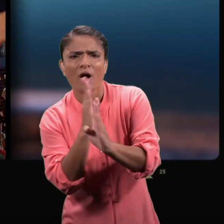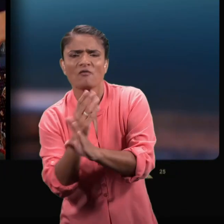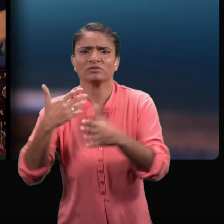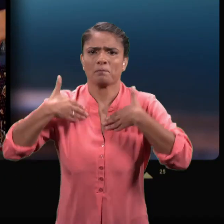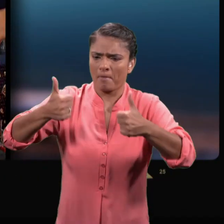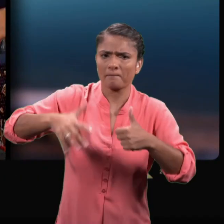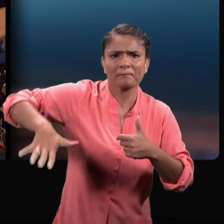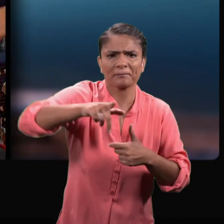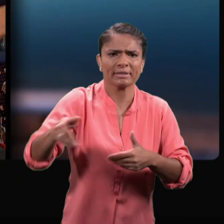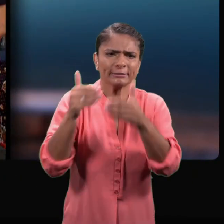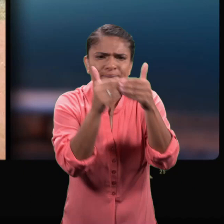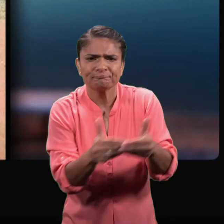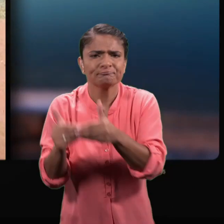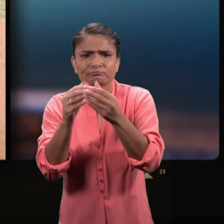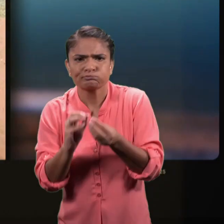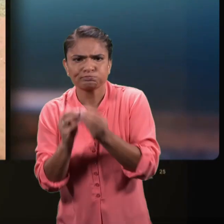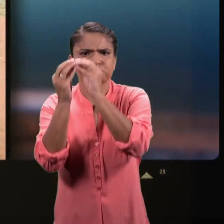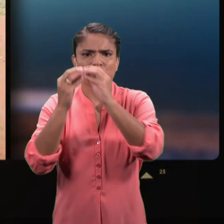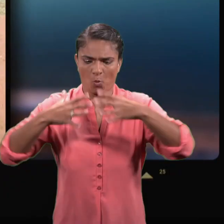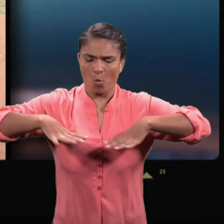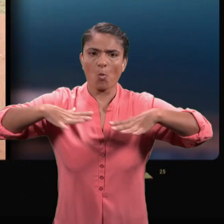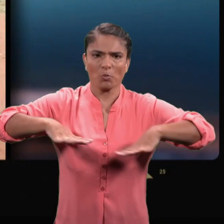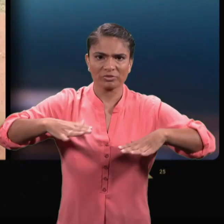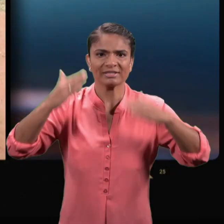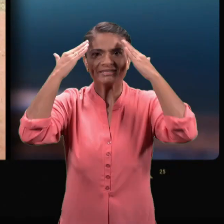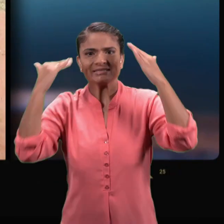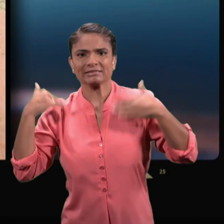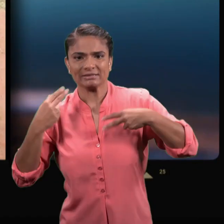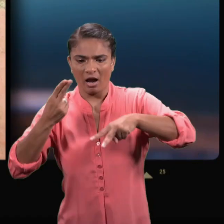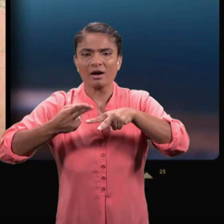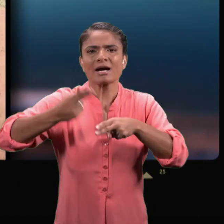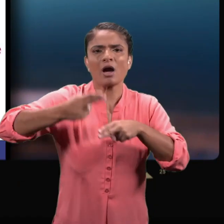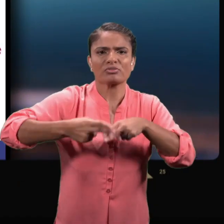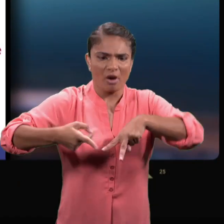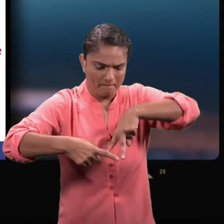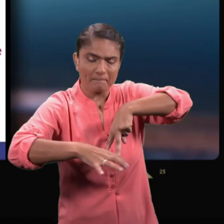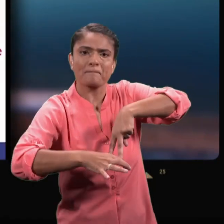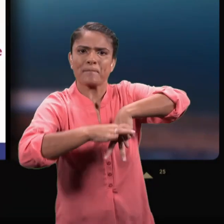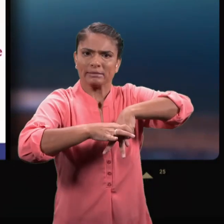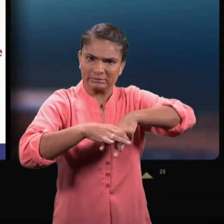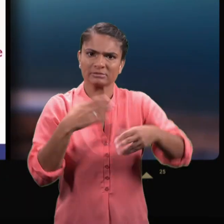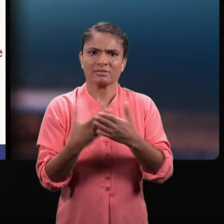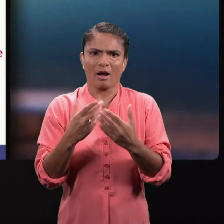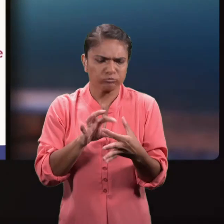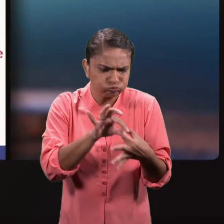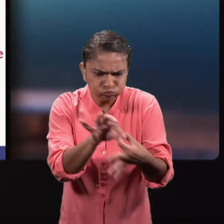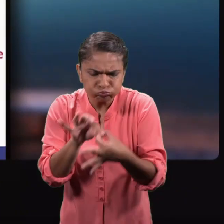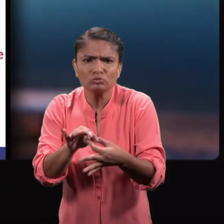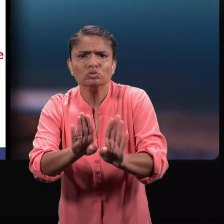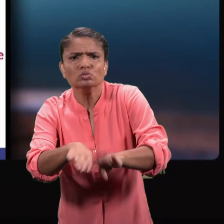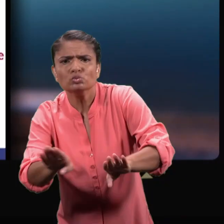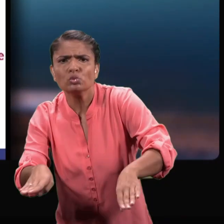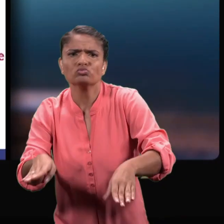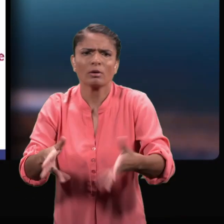and public sector. Creator or inventor of Care by Sister Sue Catheter Pants. Through a close interaction with her patients and